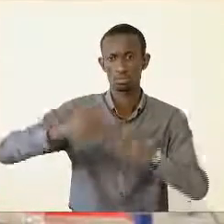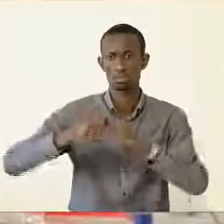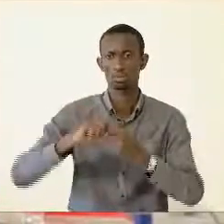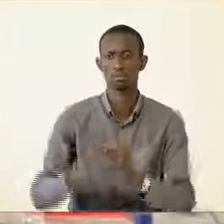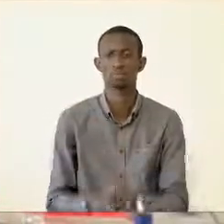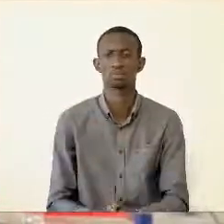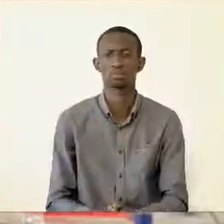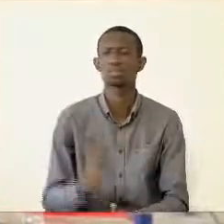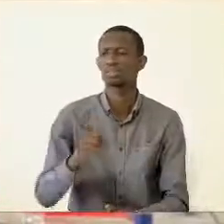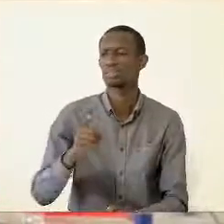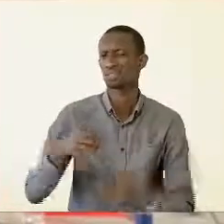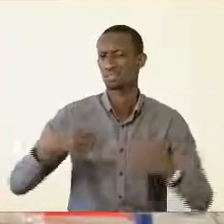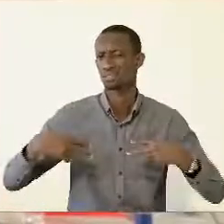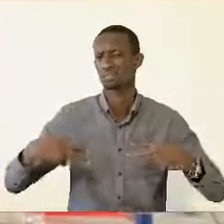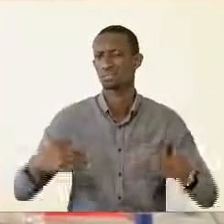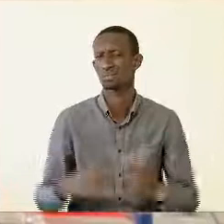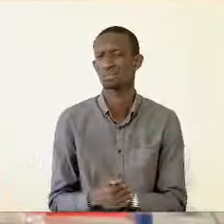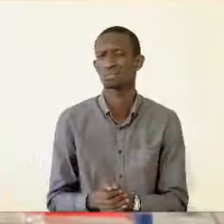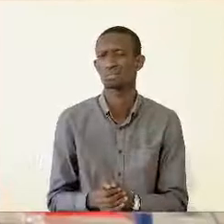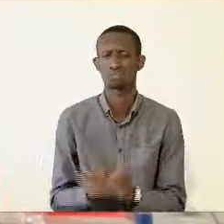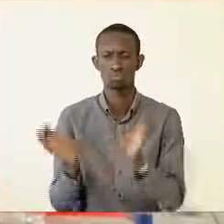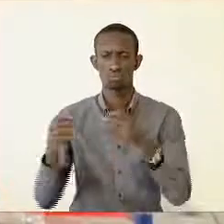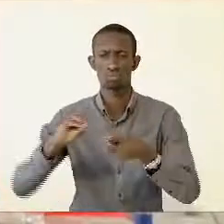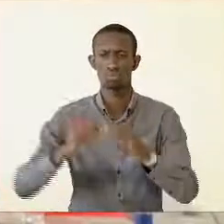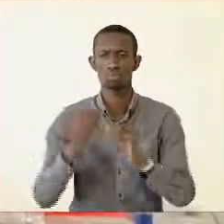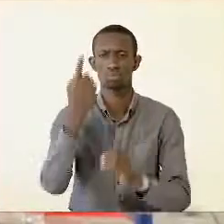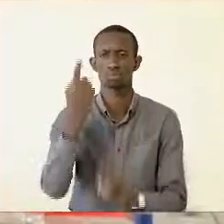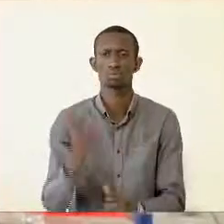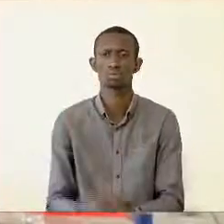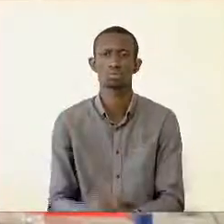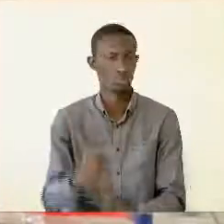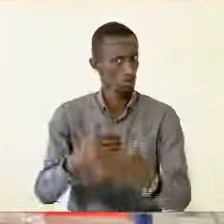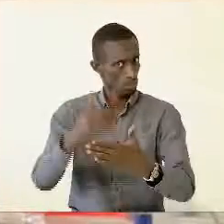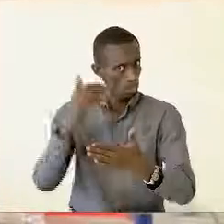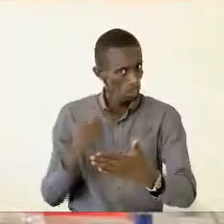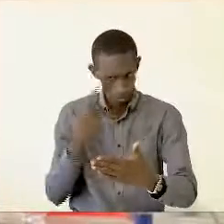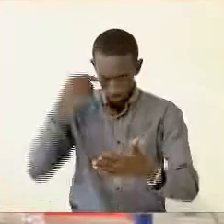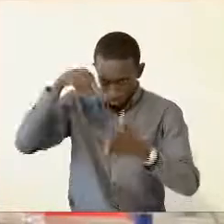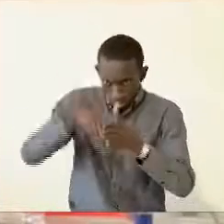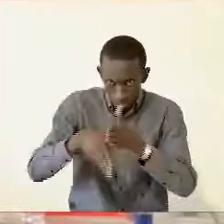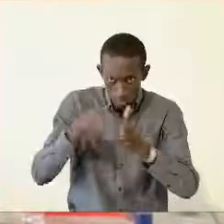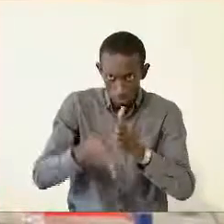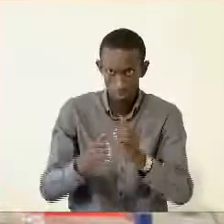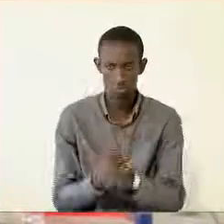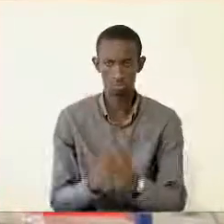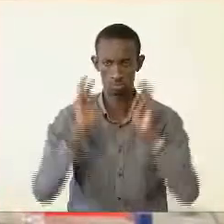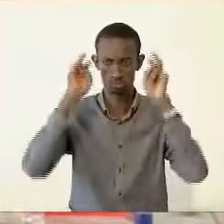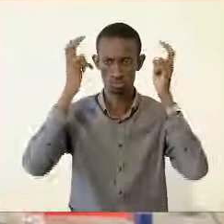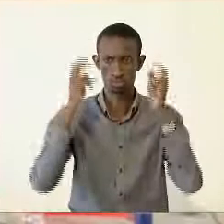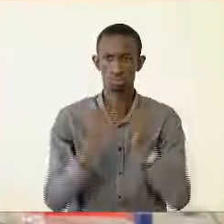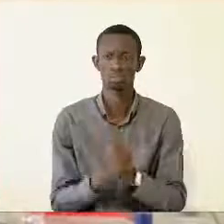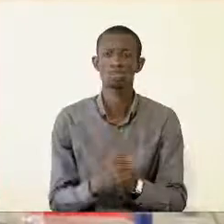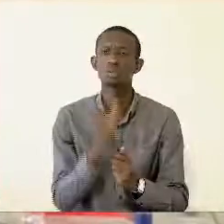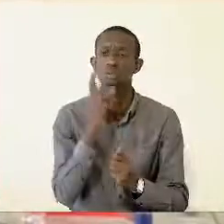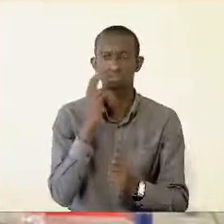mean elements of group number 1. So before we go deep in the lesson, let's